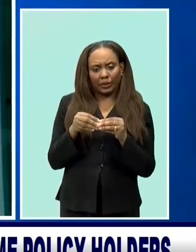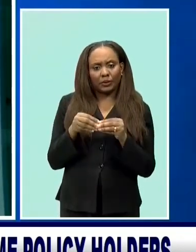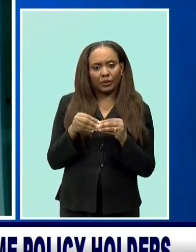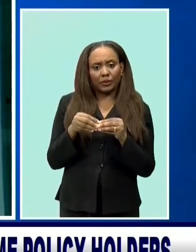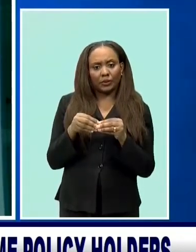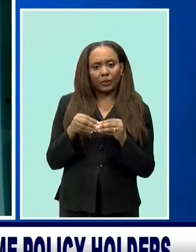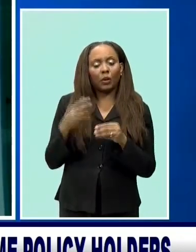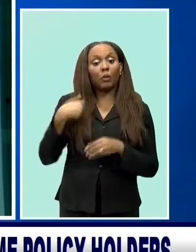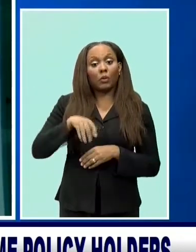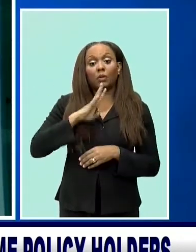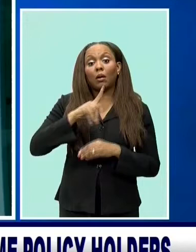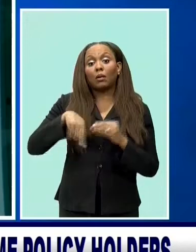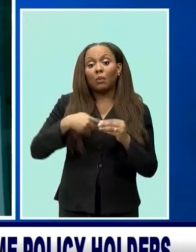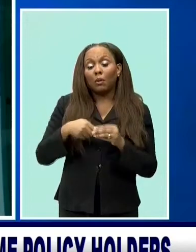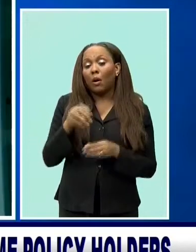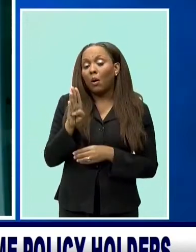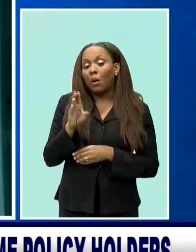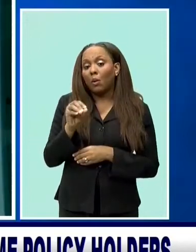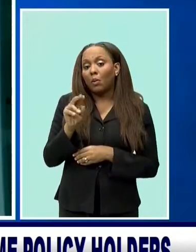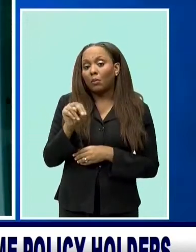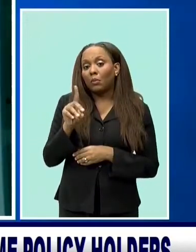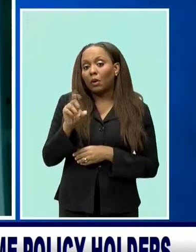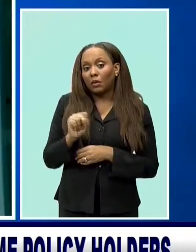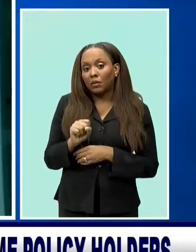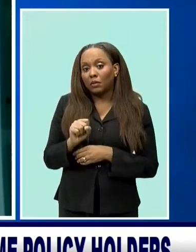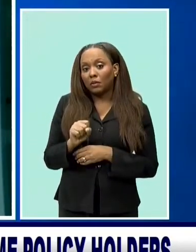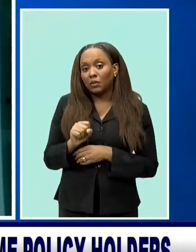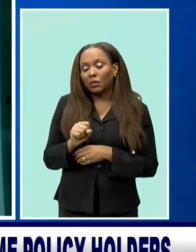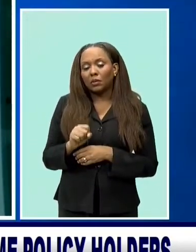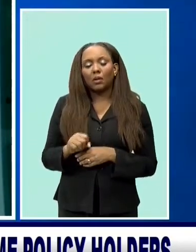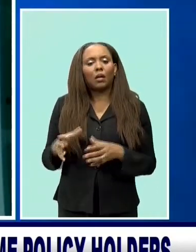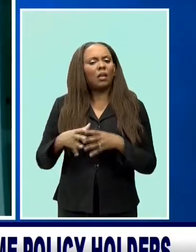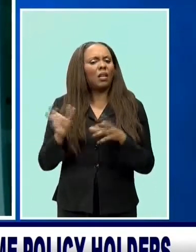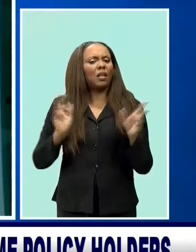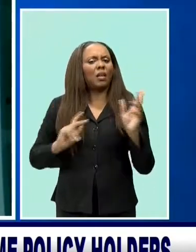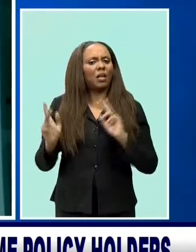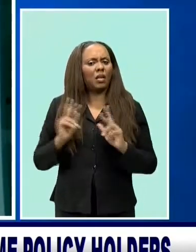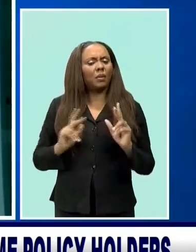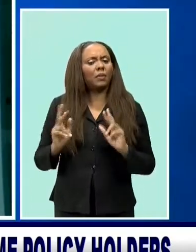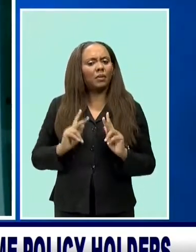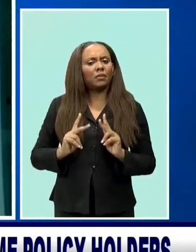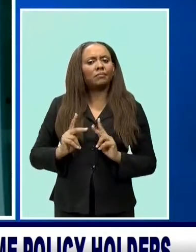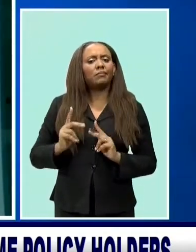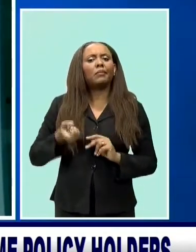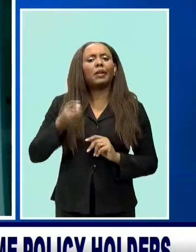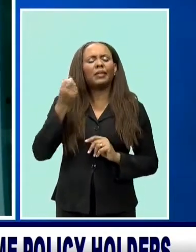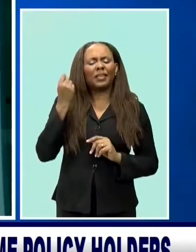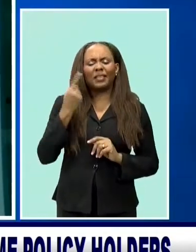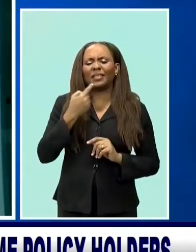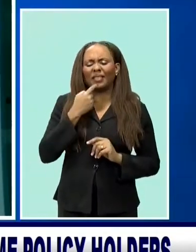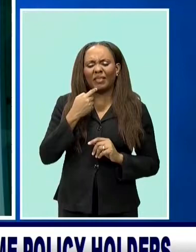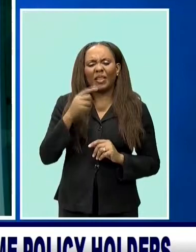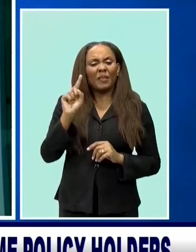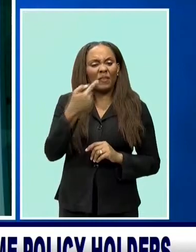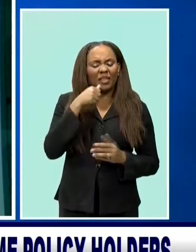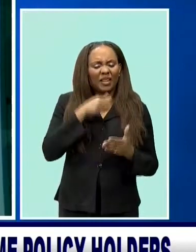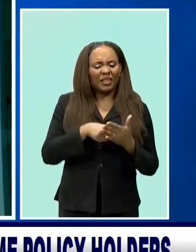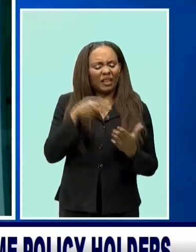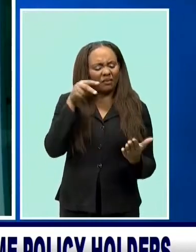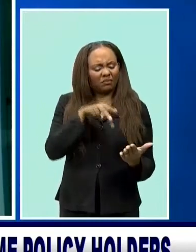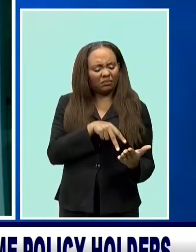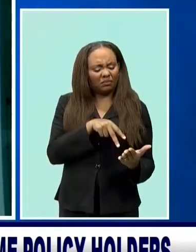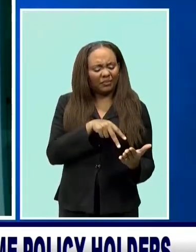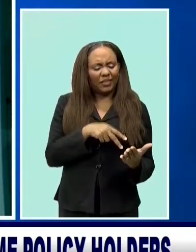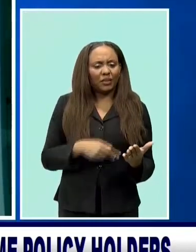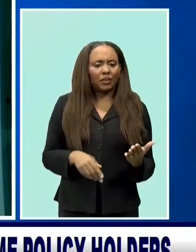the policyholders were not surprised when they received the revised communication, because they knew already that those payments were